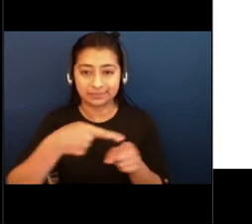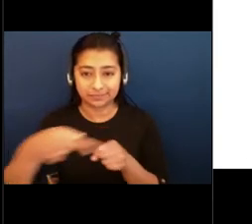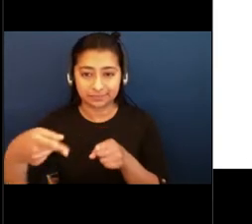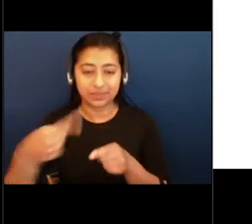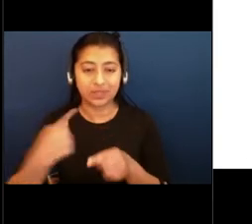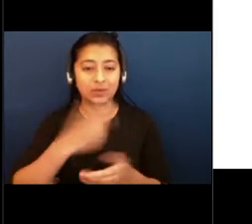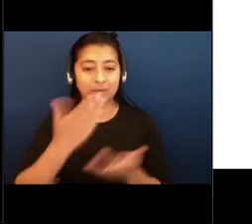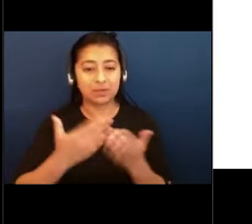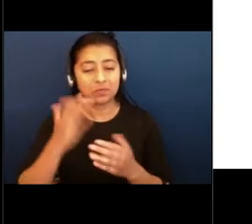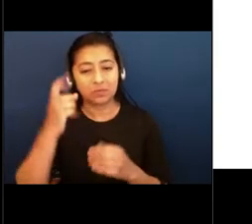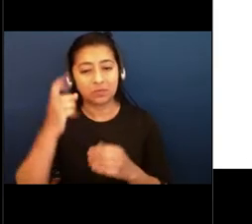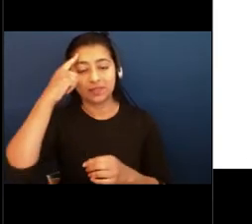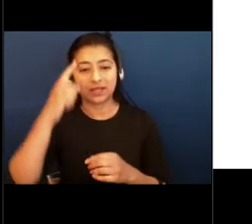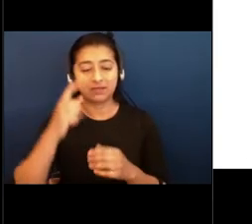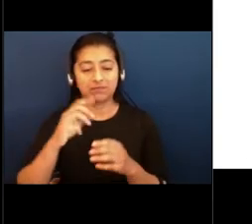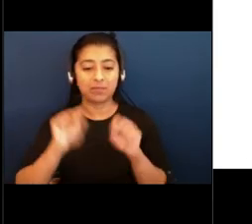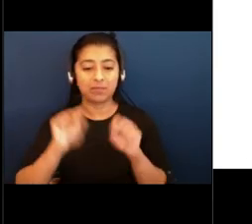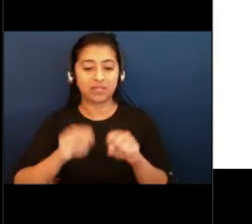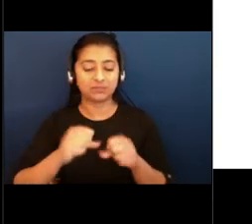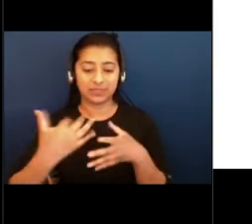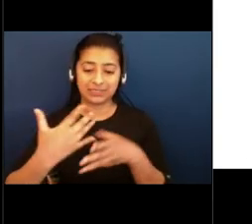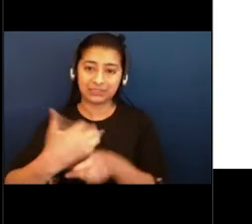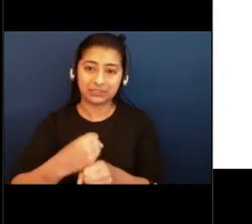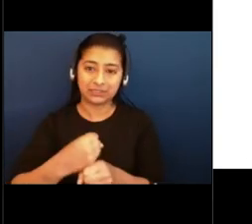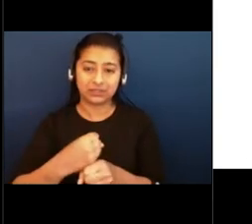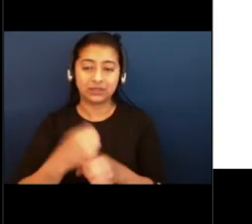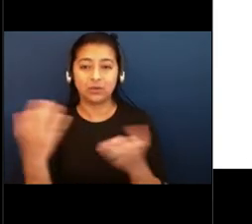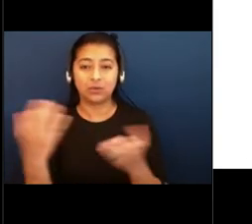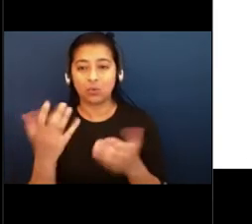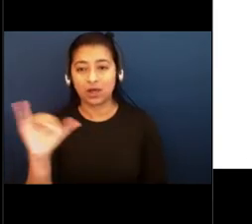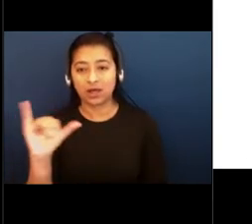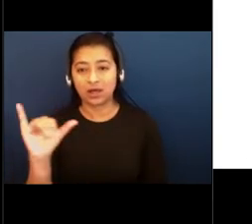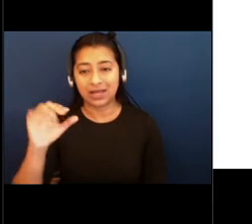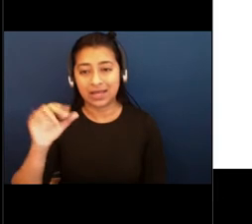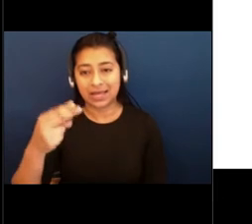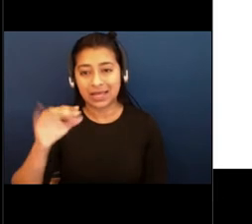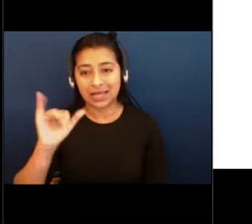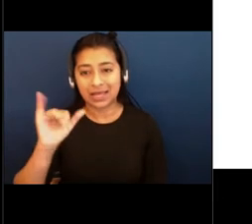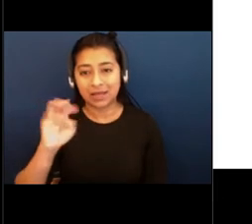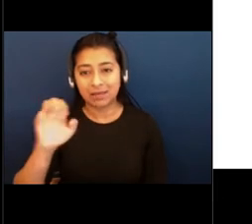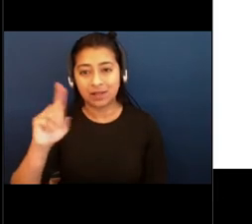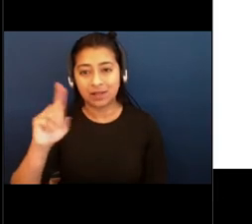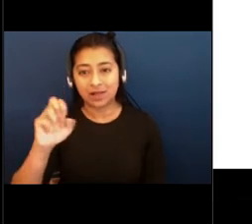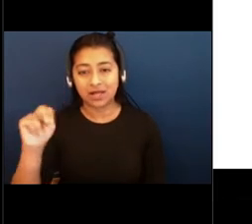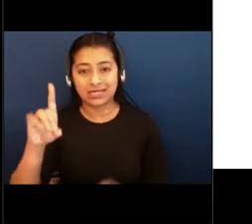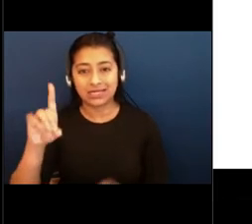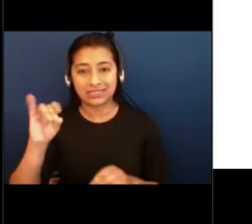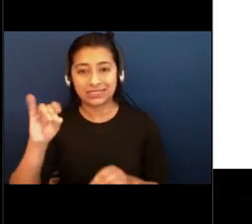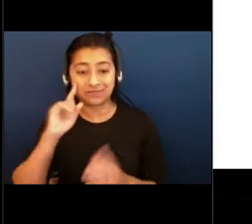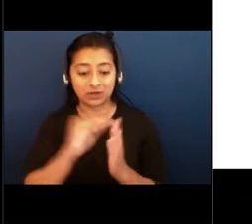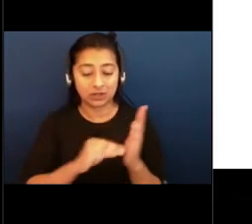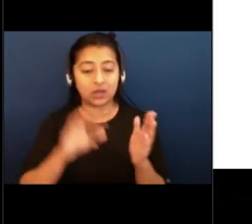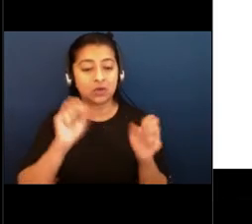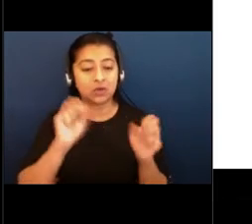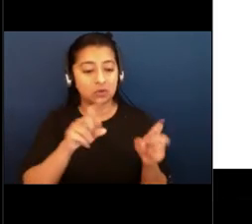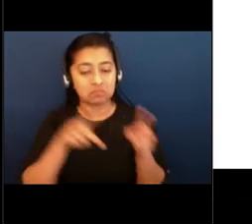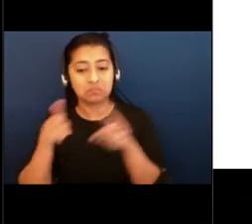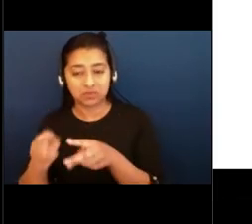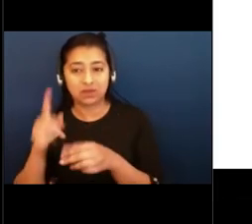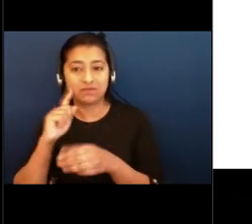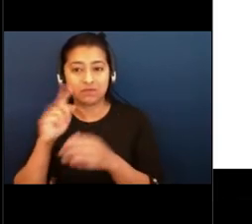of a possible synthesis akin to what Himelman did for documentation for revitalization, and synthesize